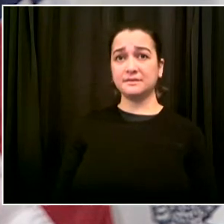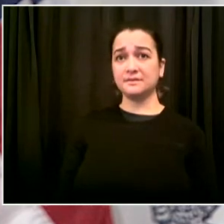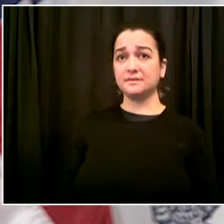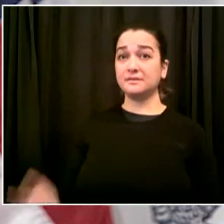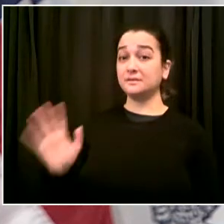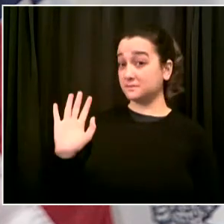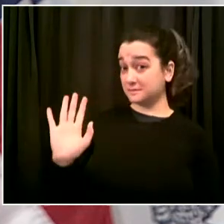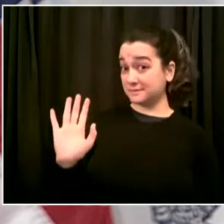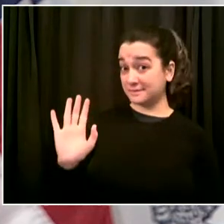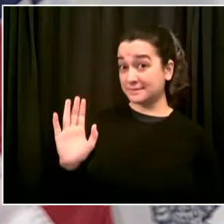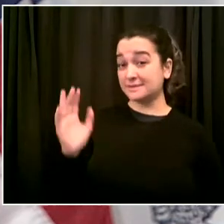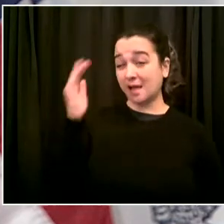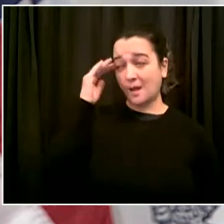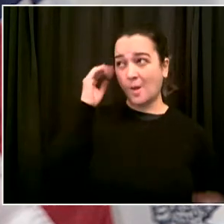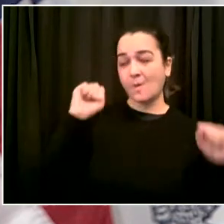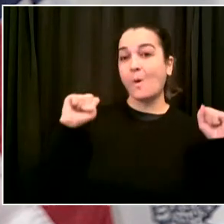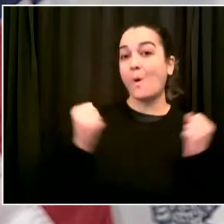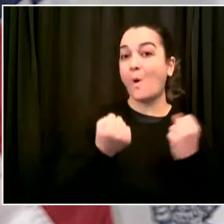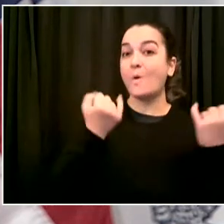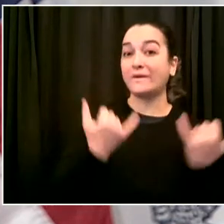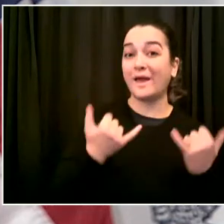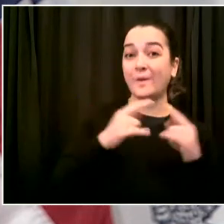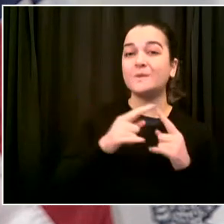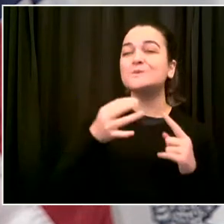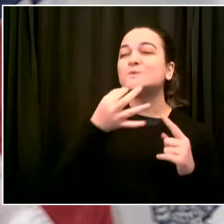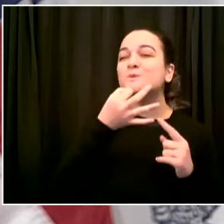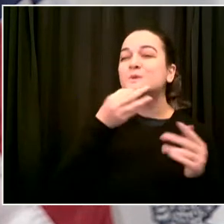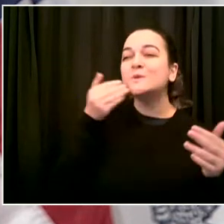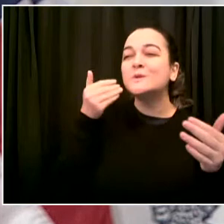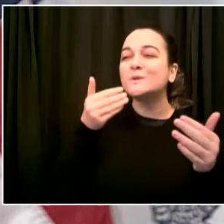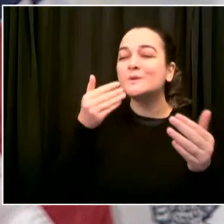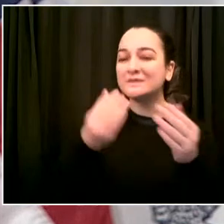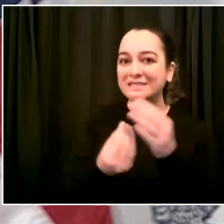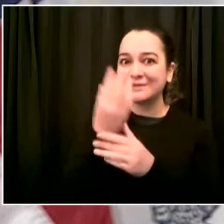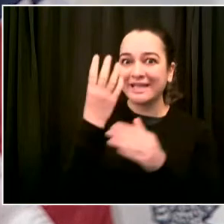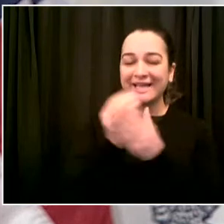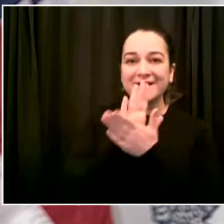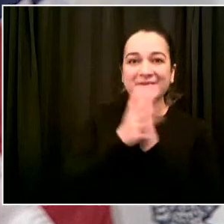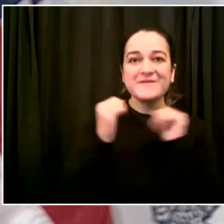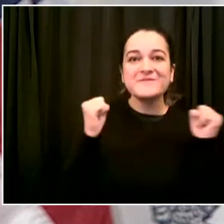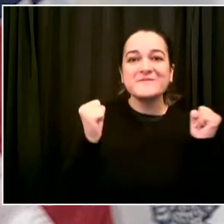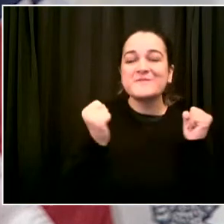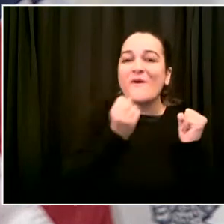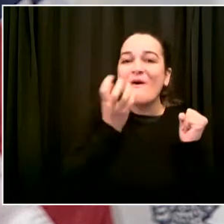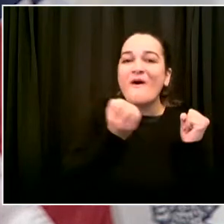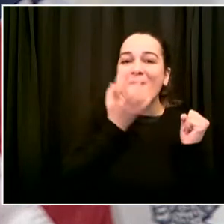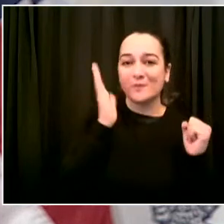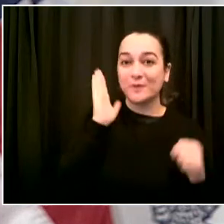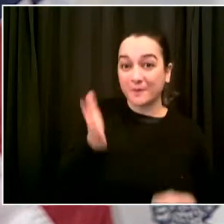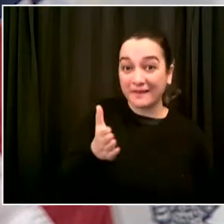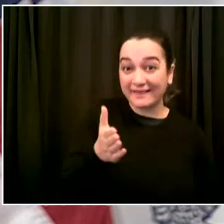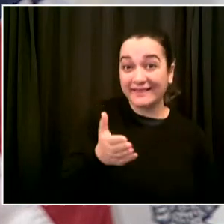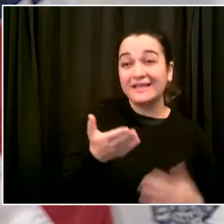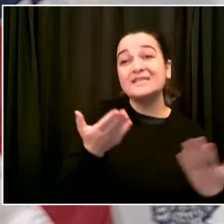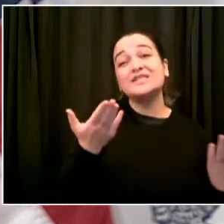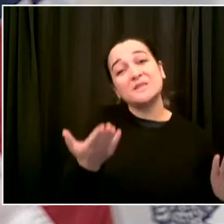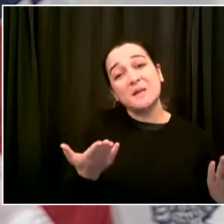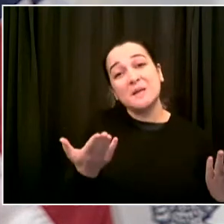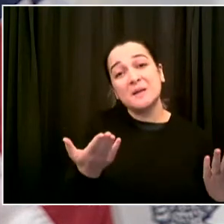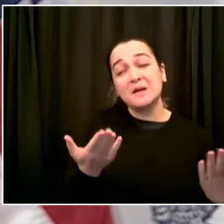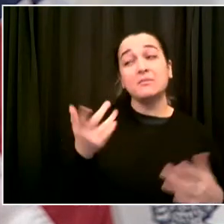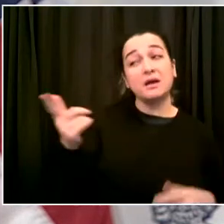weeks. But it's a really good question. And this is made tougher by the fact that we need to distance